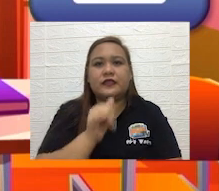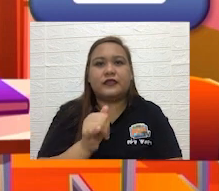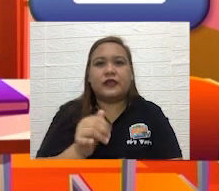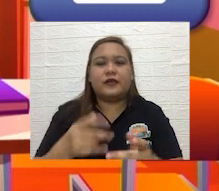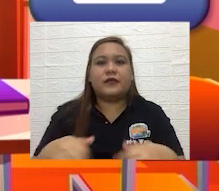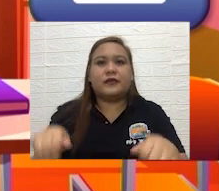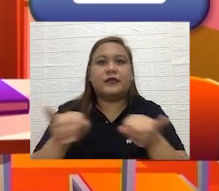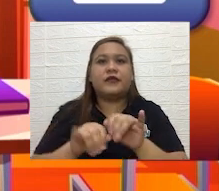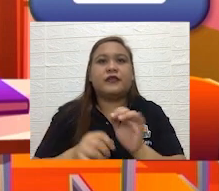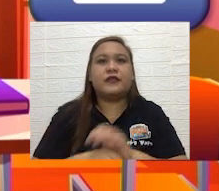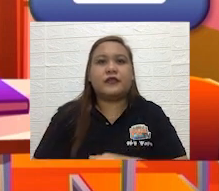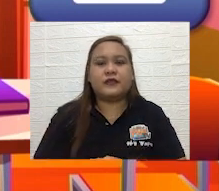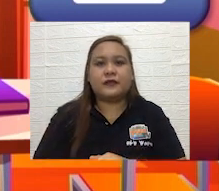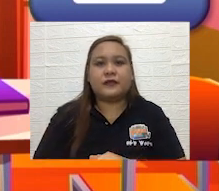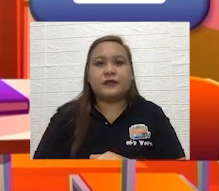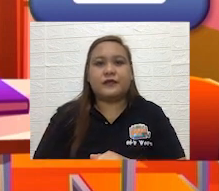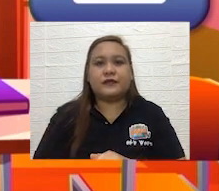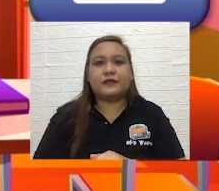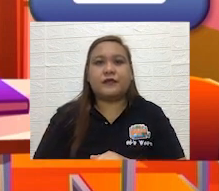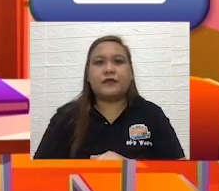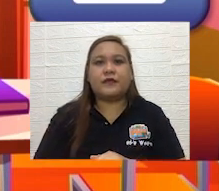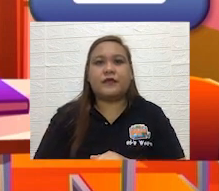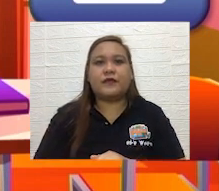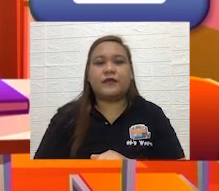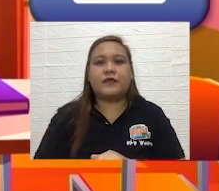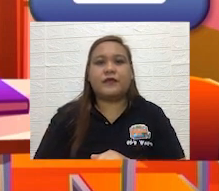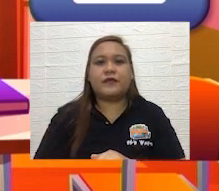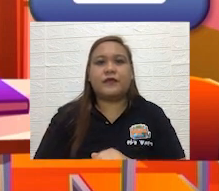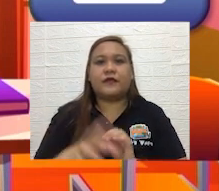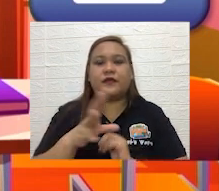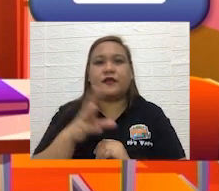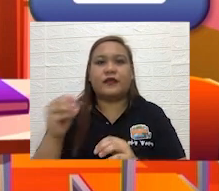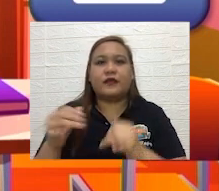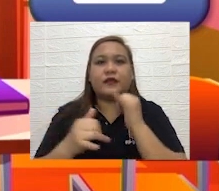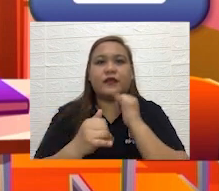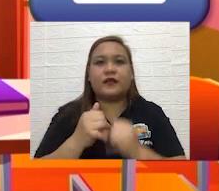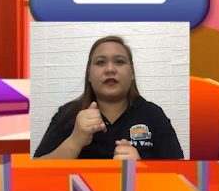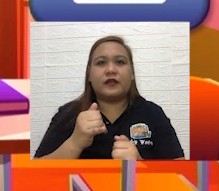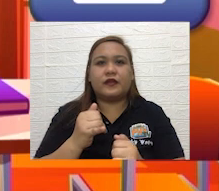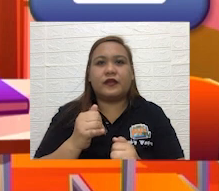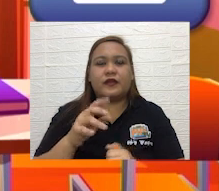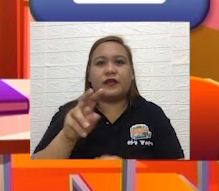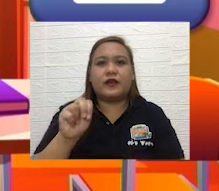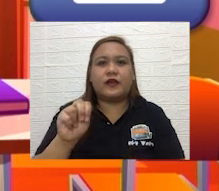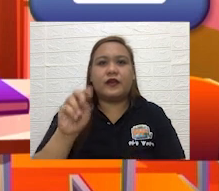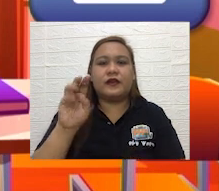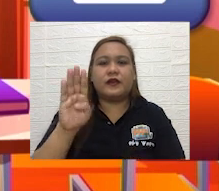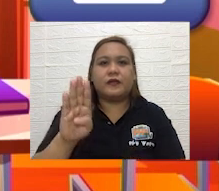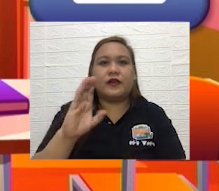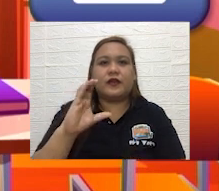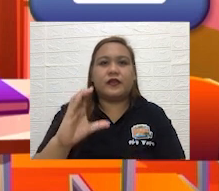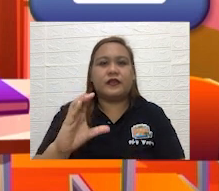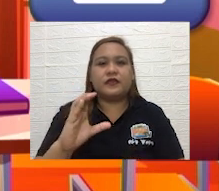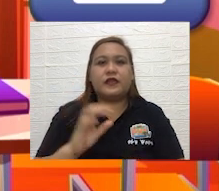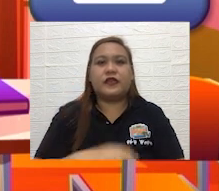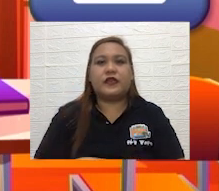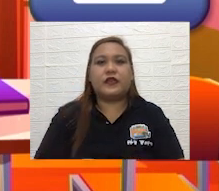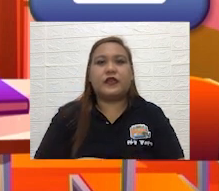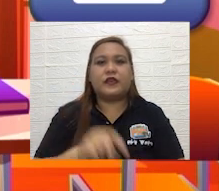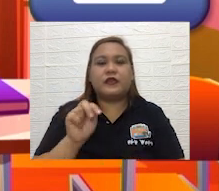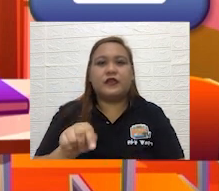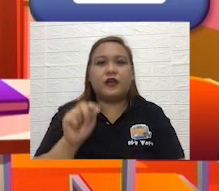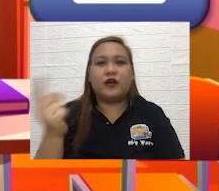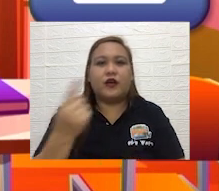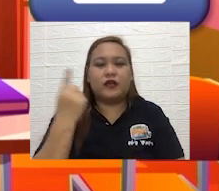the design to become a technical working drawing. And lastly, the NBC or the National Building